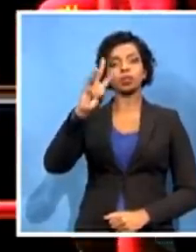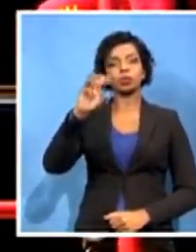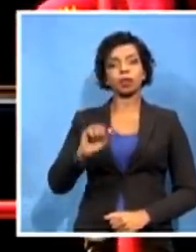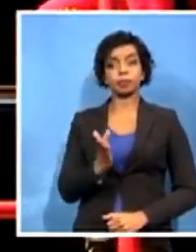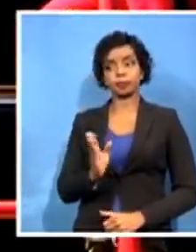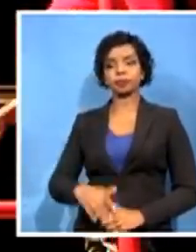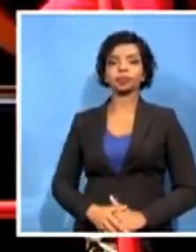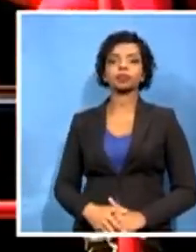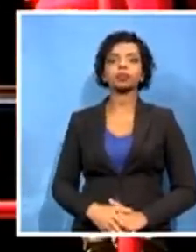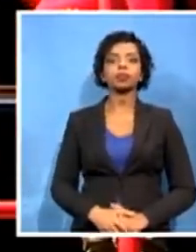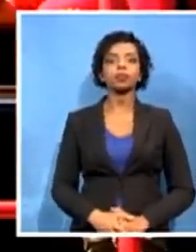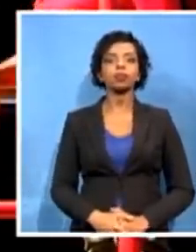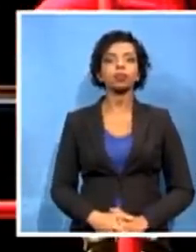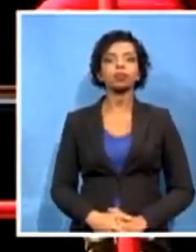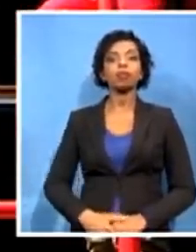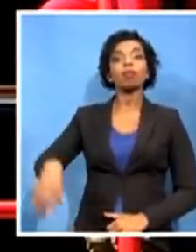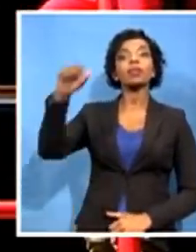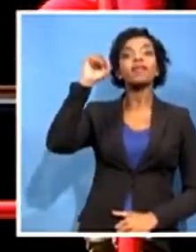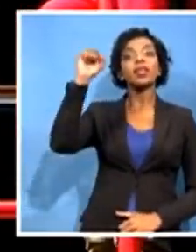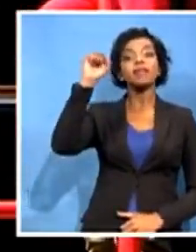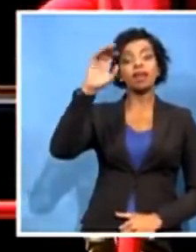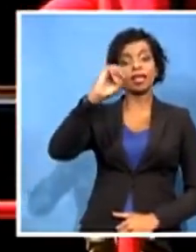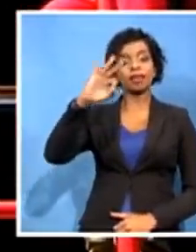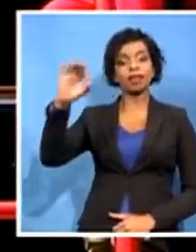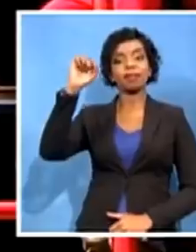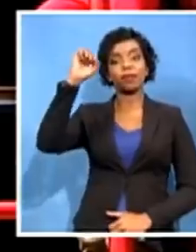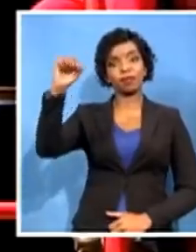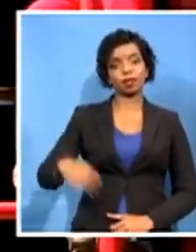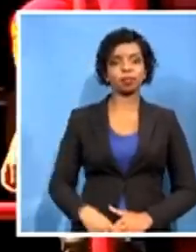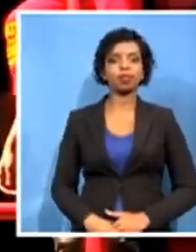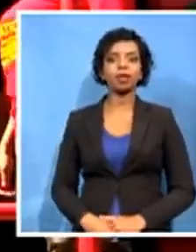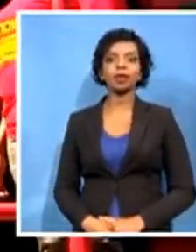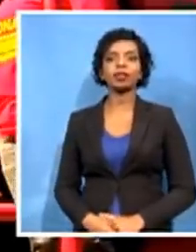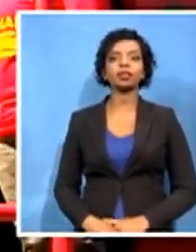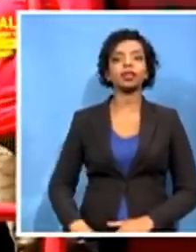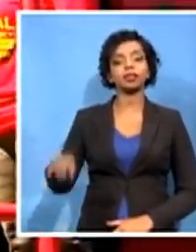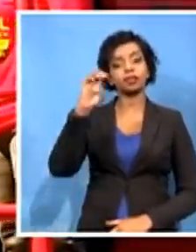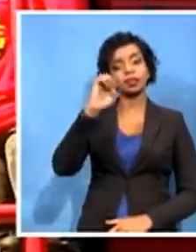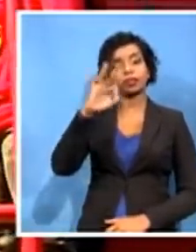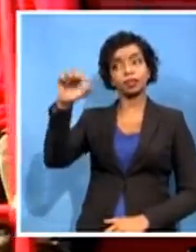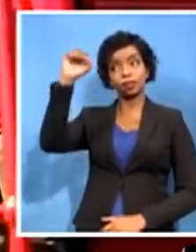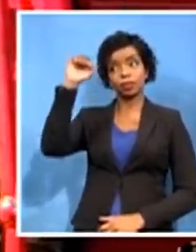Viva EFF, viva! Viva! Viva EFF, viva! Viva! Amanda!